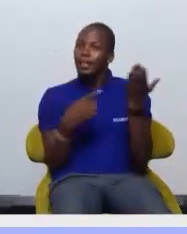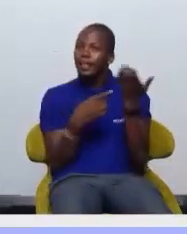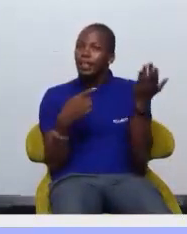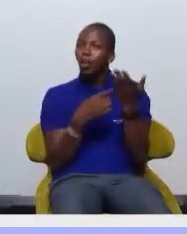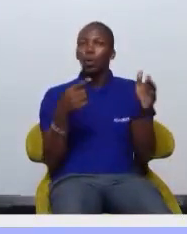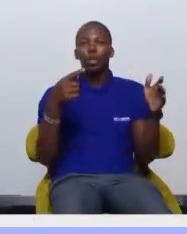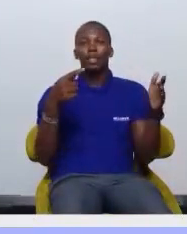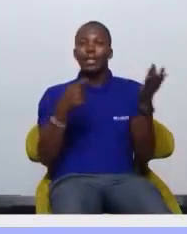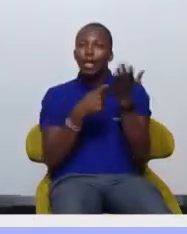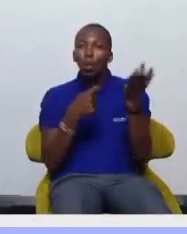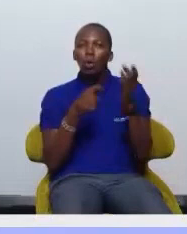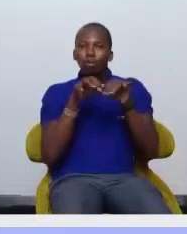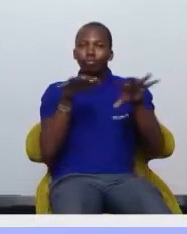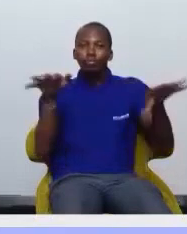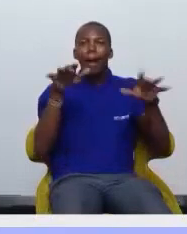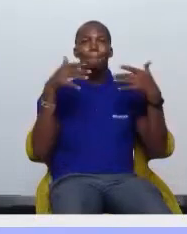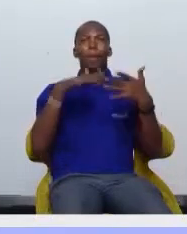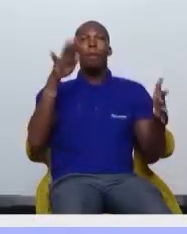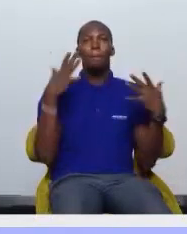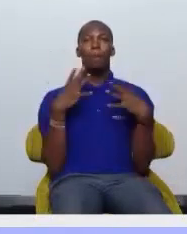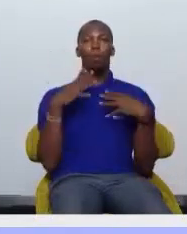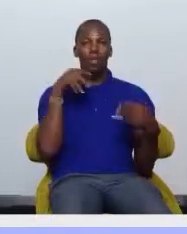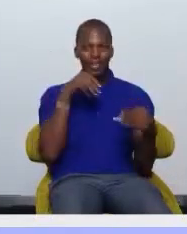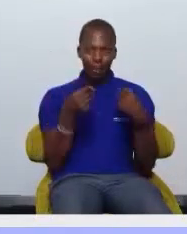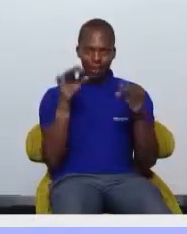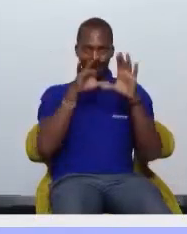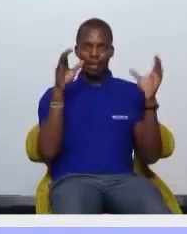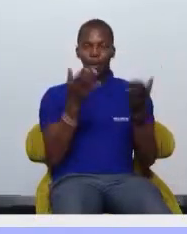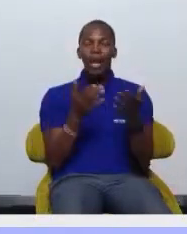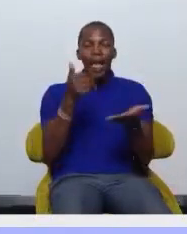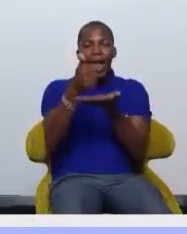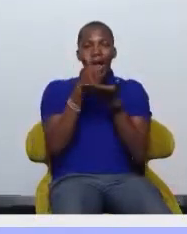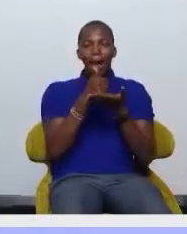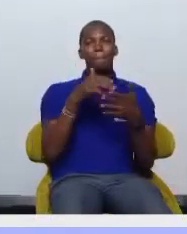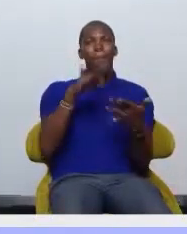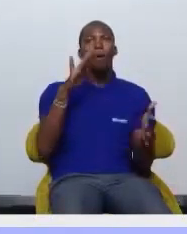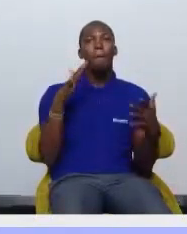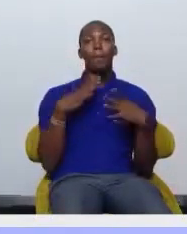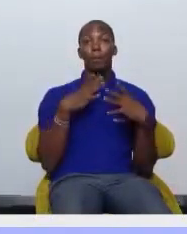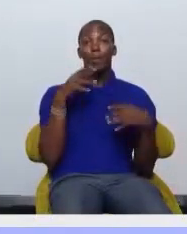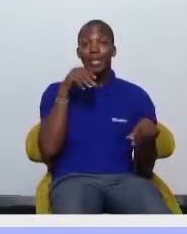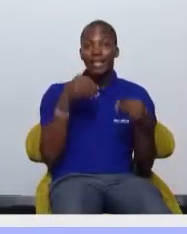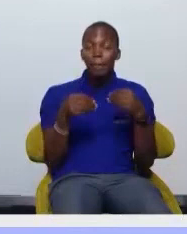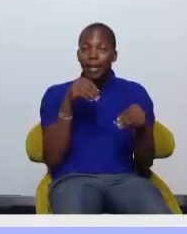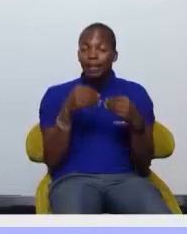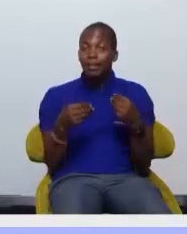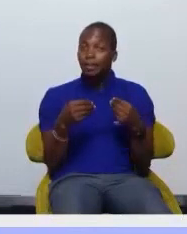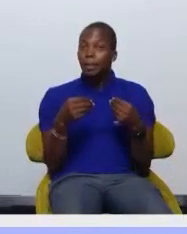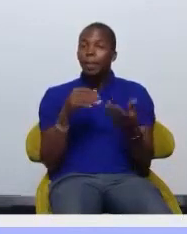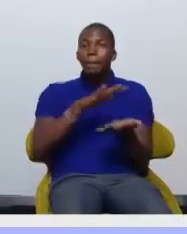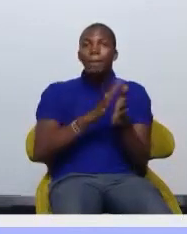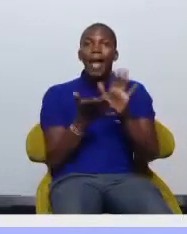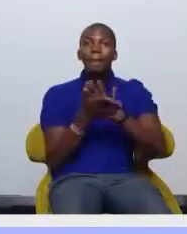more persons with disabilities across the continent, to help more entrepreneurs with disabilities become